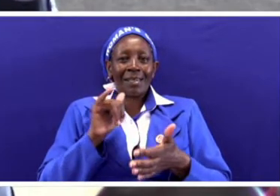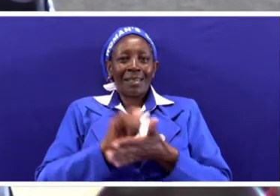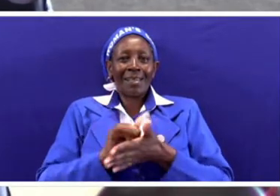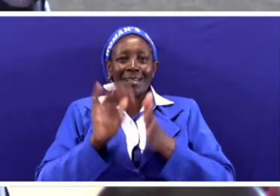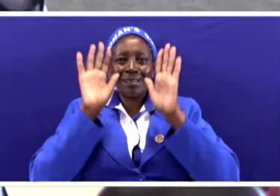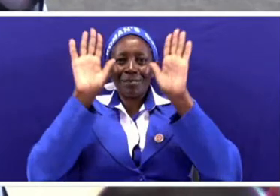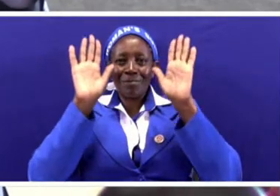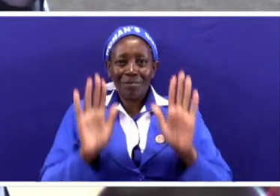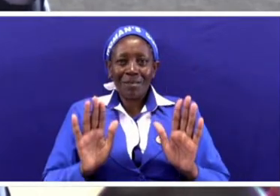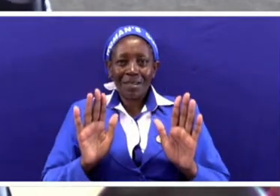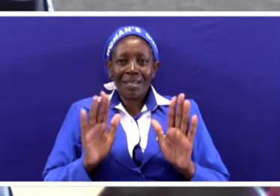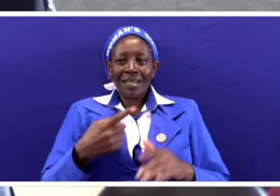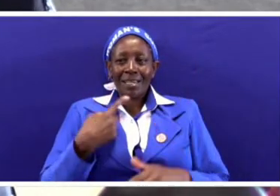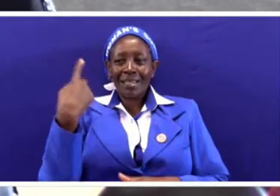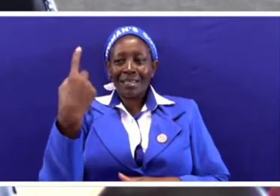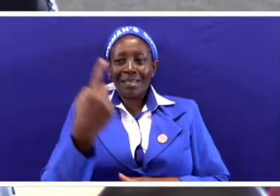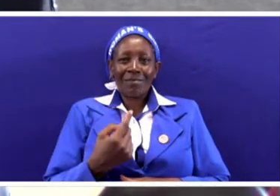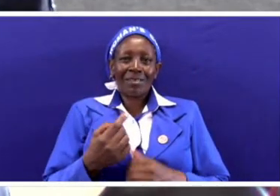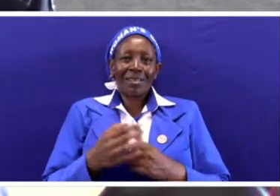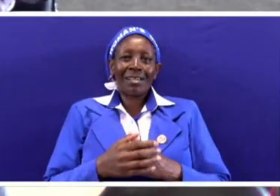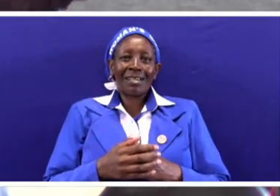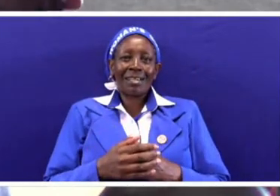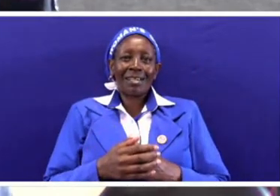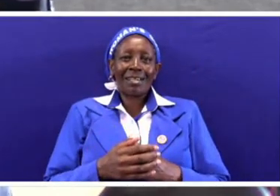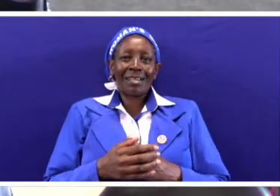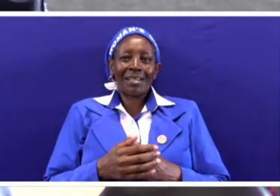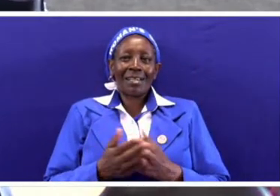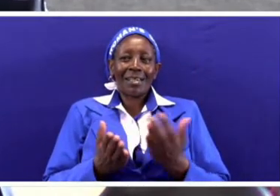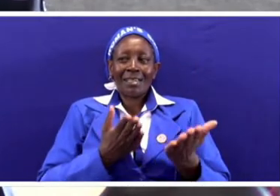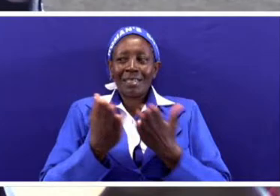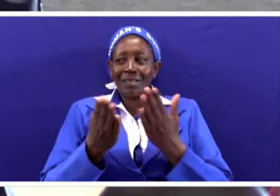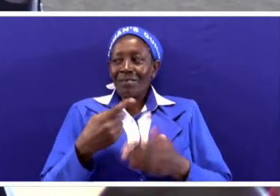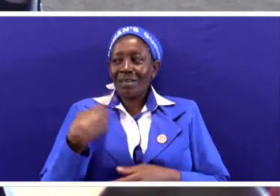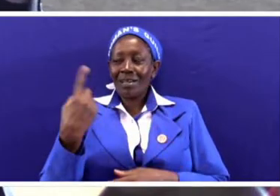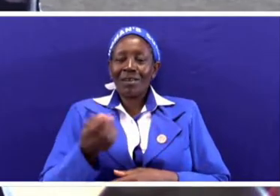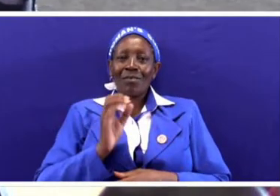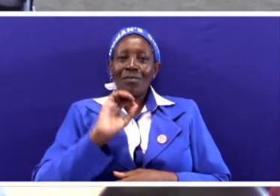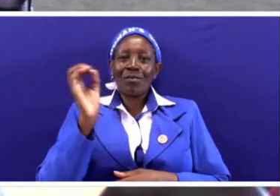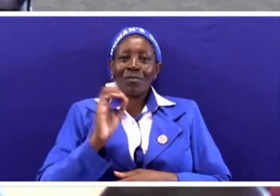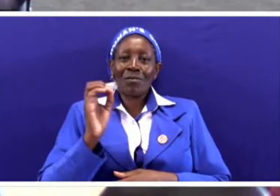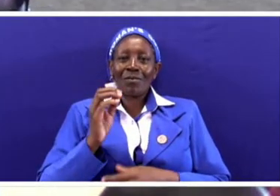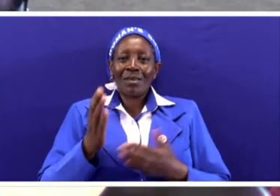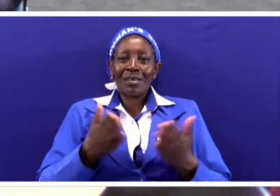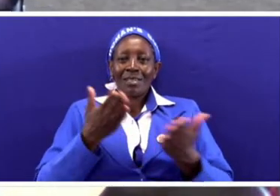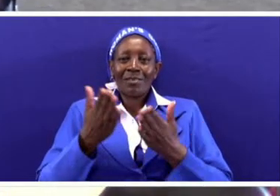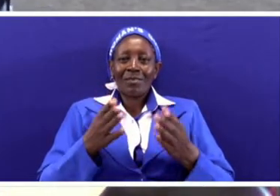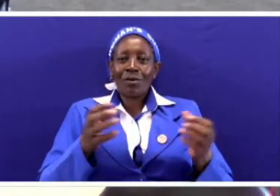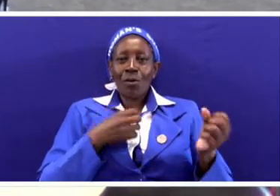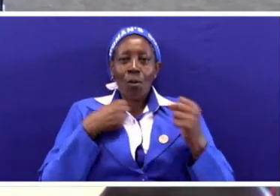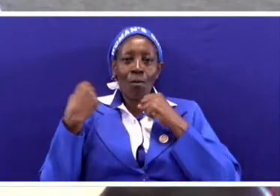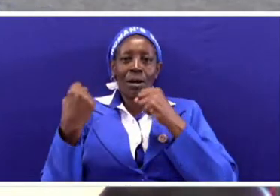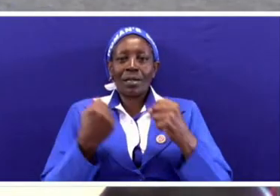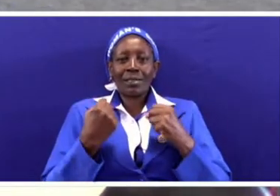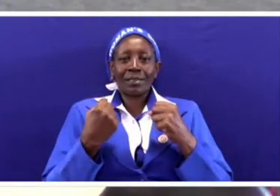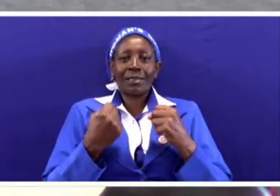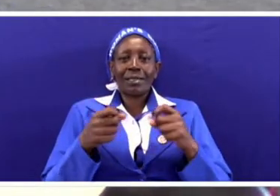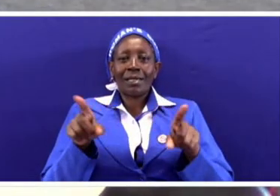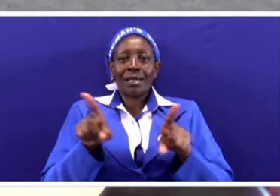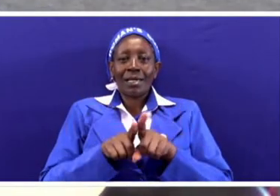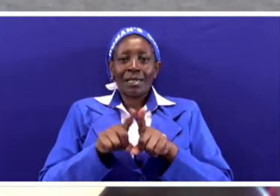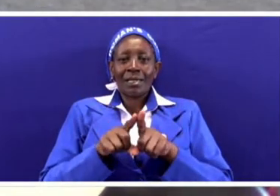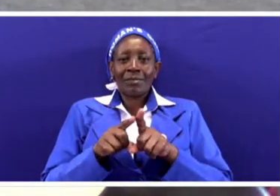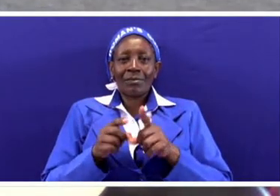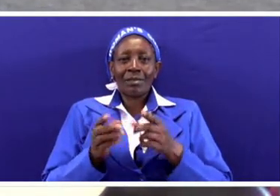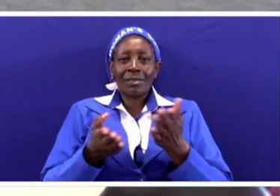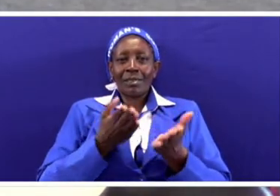are not serving our own. We are not serving one another. We are serving the Almighty, even as we serve the humanity. And that's my